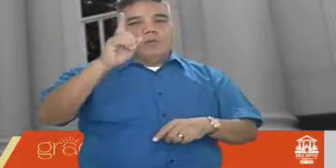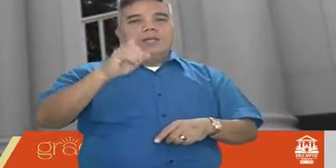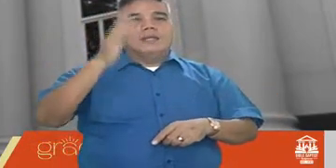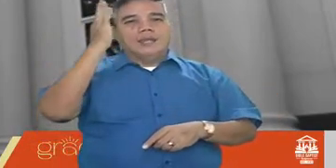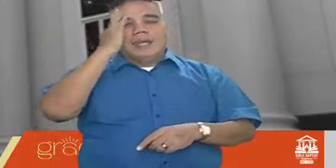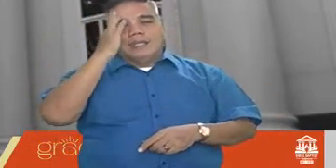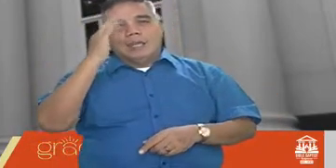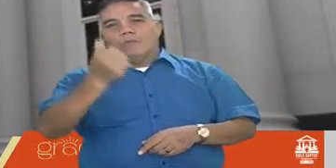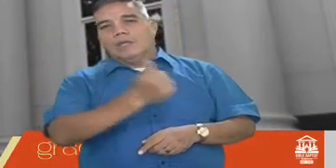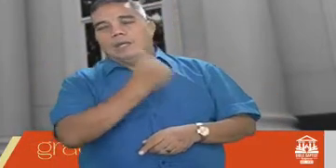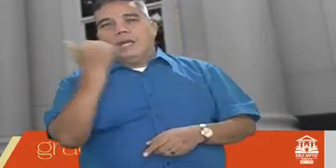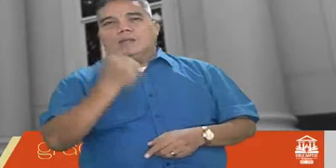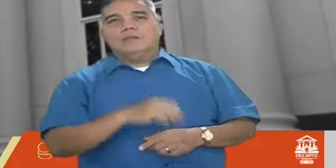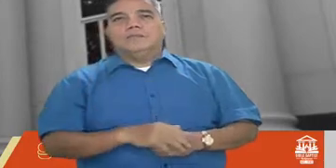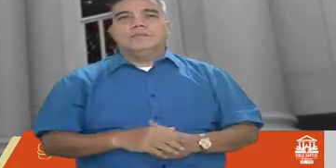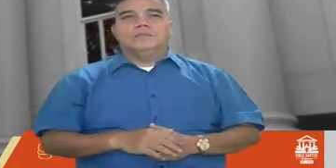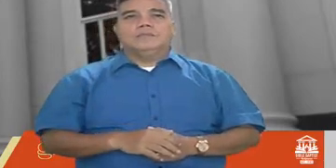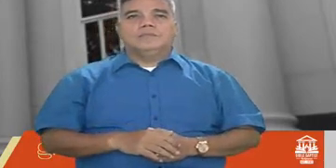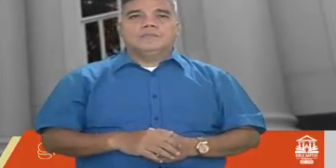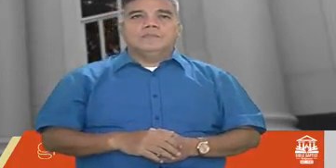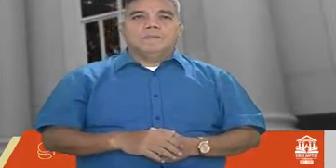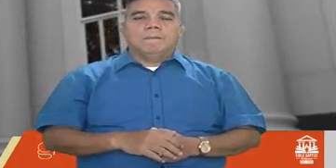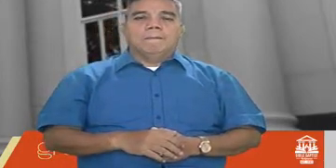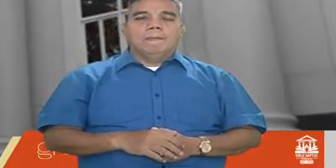may edify another. Tinood.